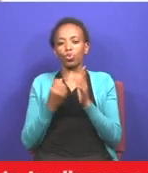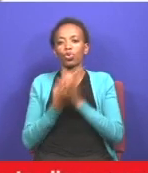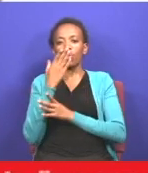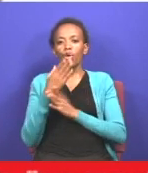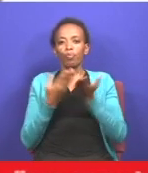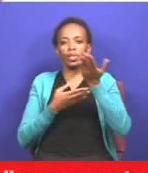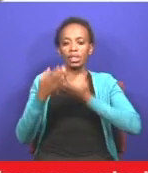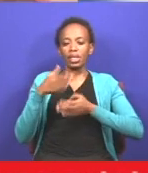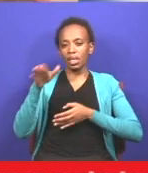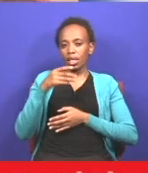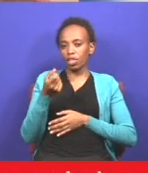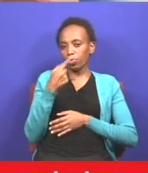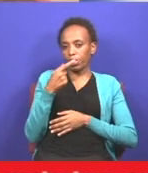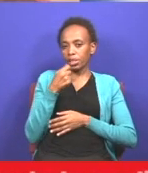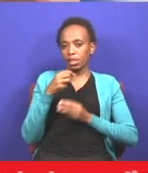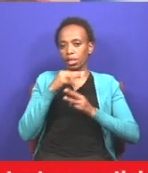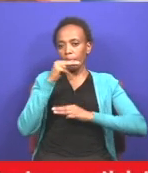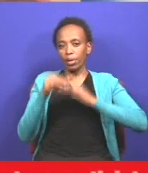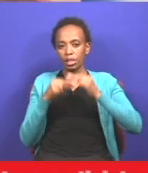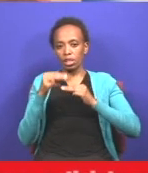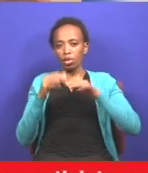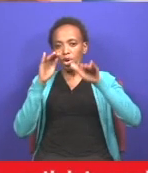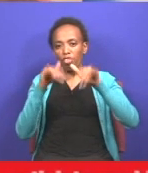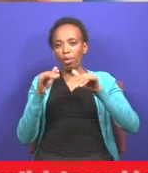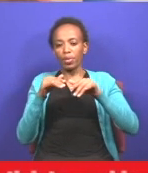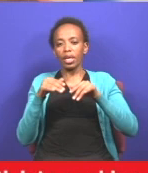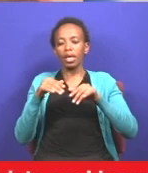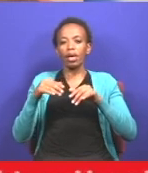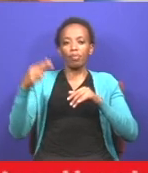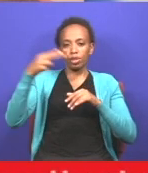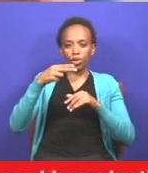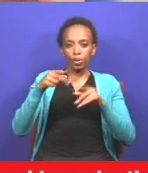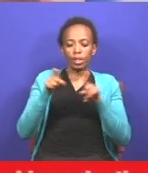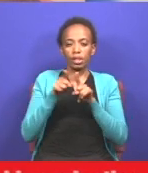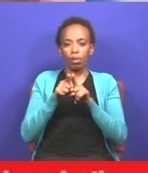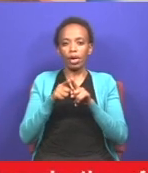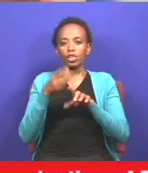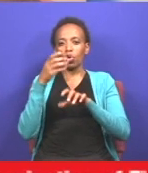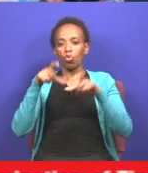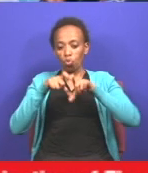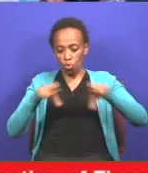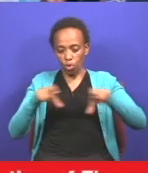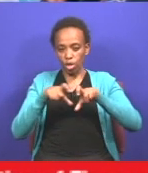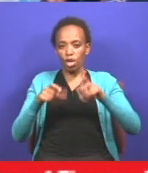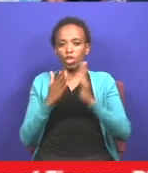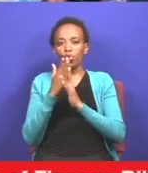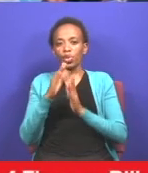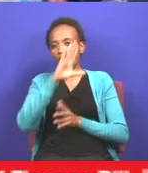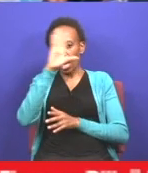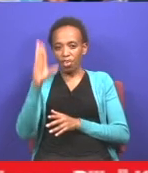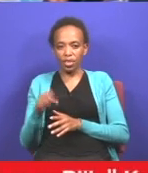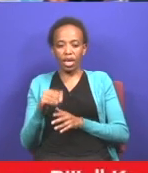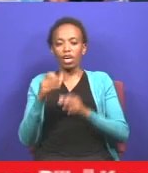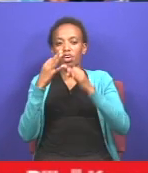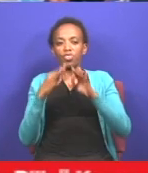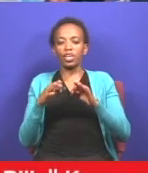areas of medicine, textiles, horticulture, petroleum oils and furniture through the Africa Continental Free Trade